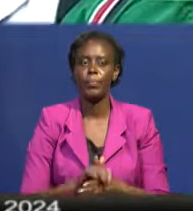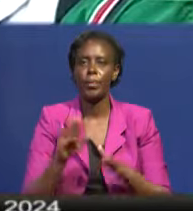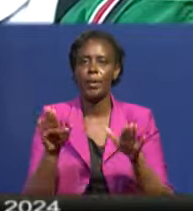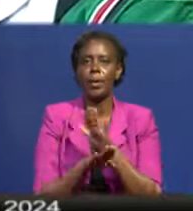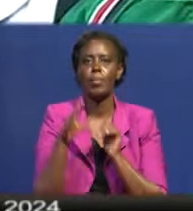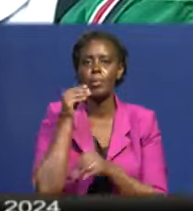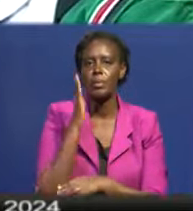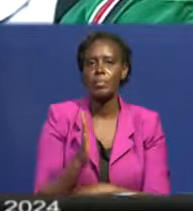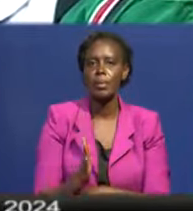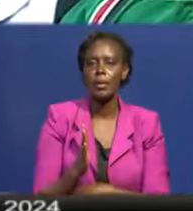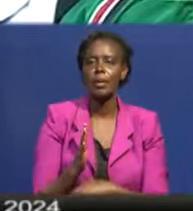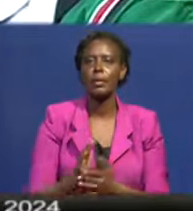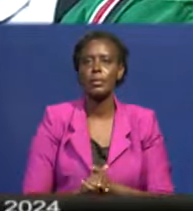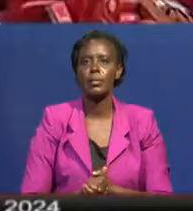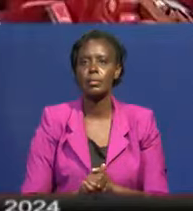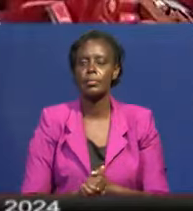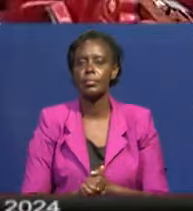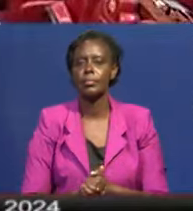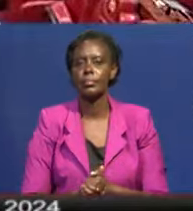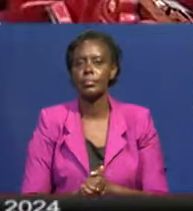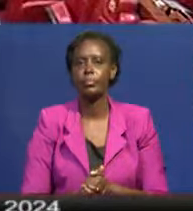Deputy Speaker.